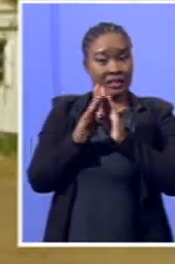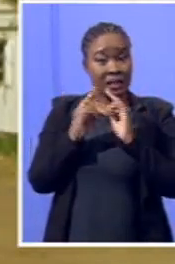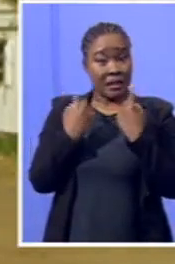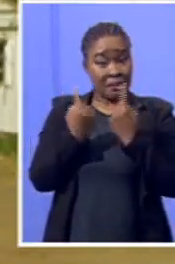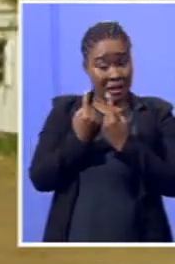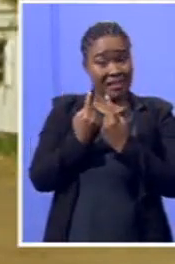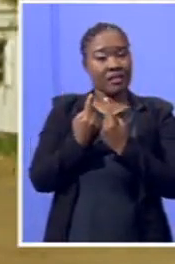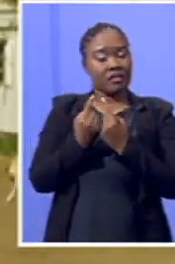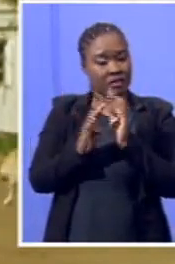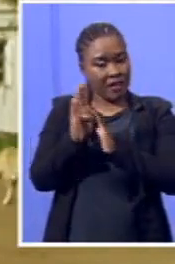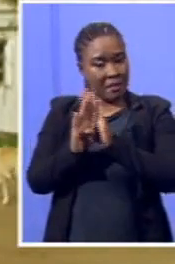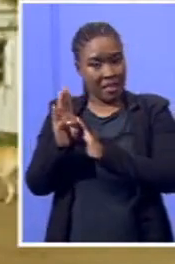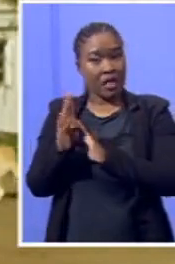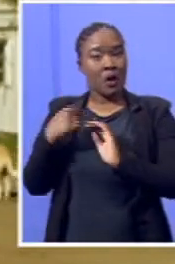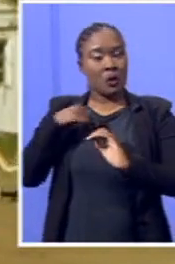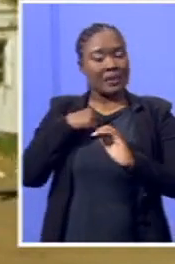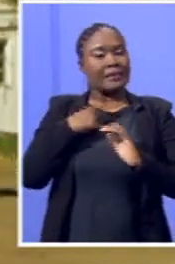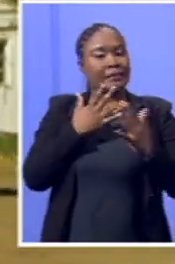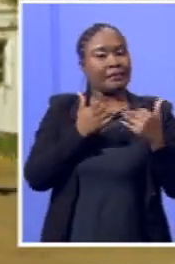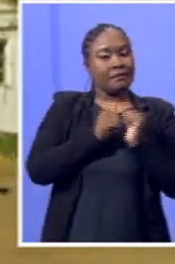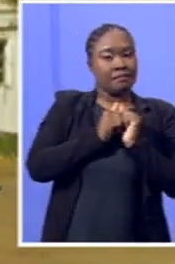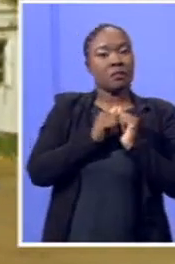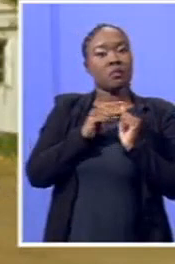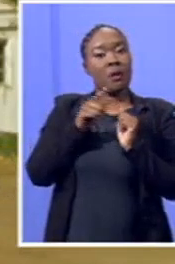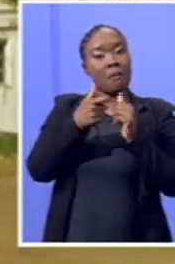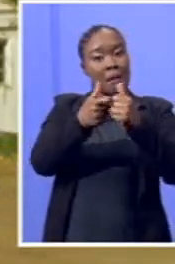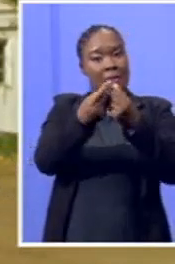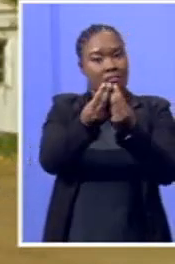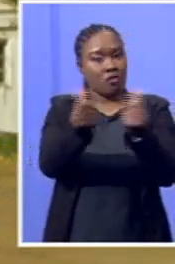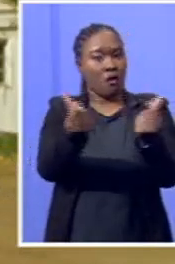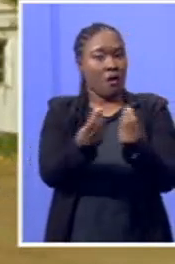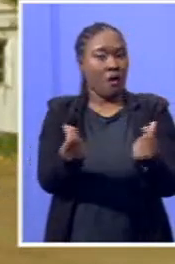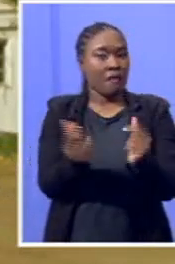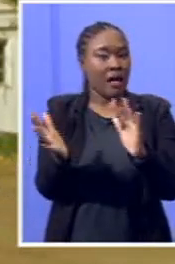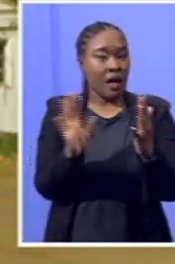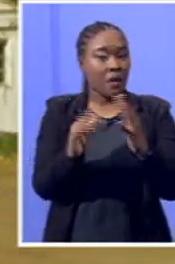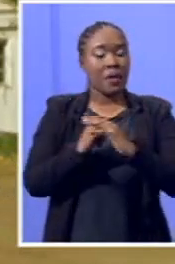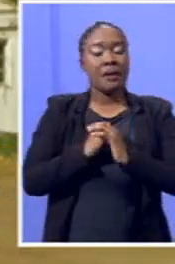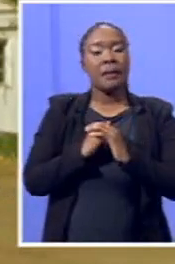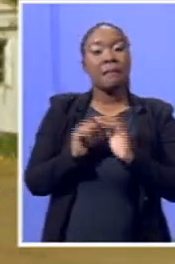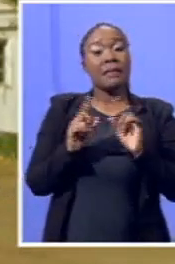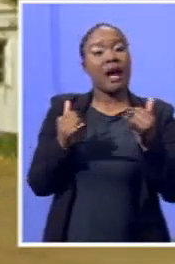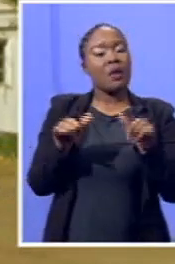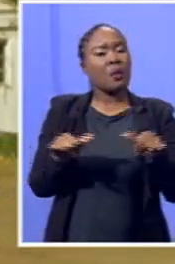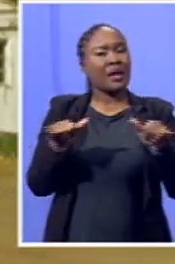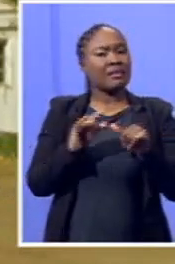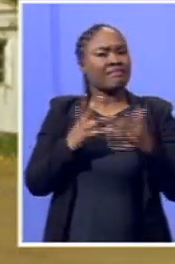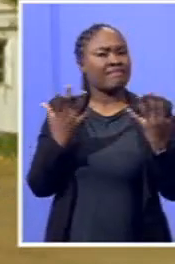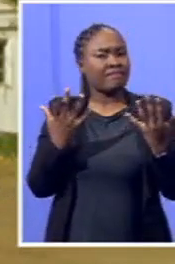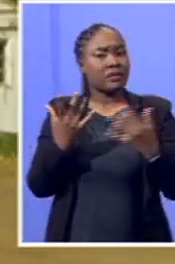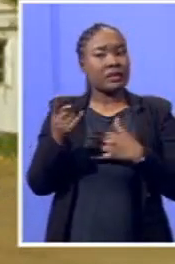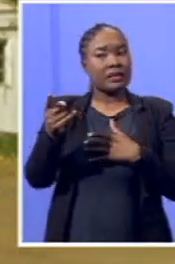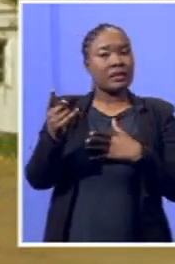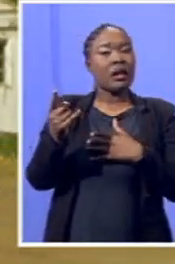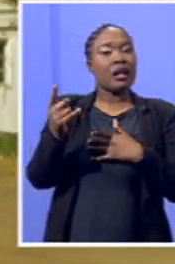a solution ultimately. What we are waiting is an advice